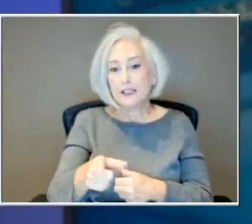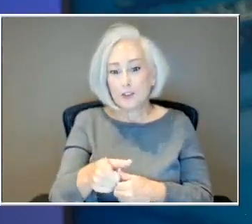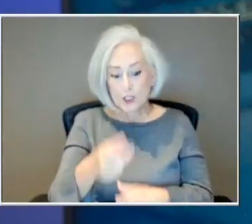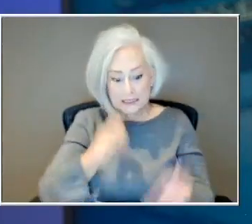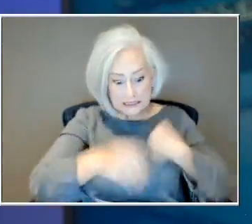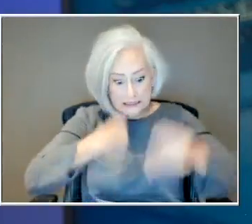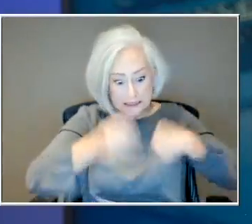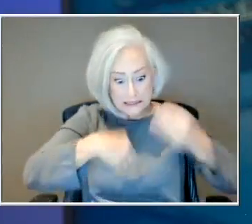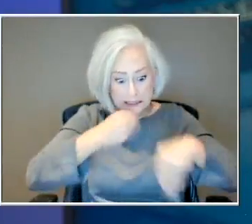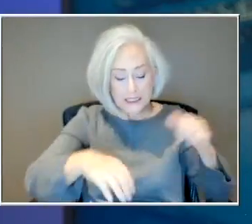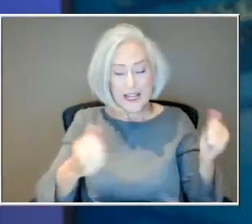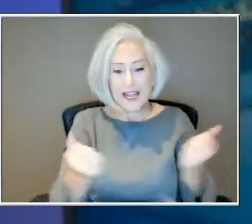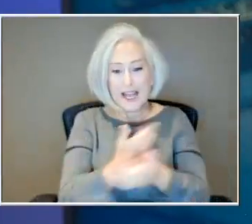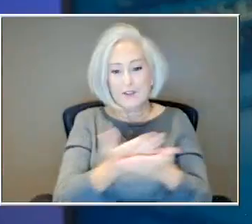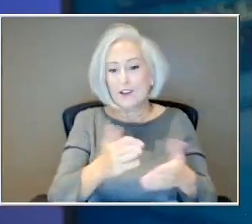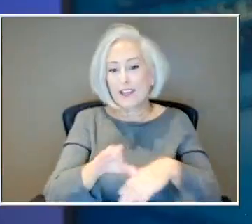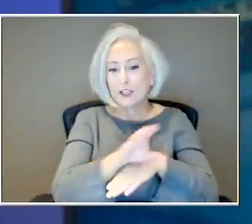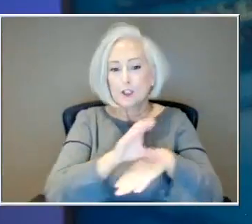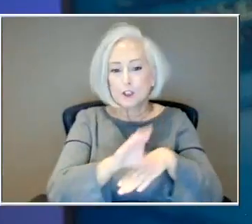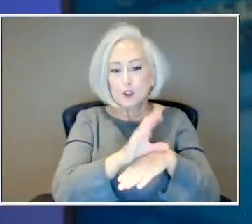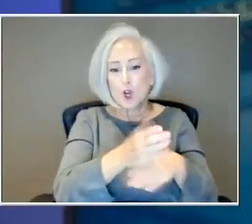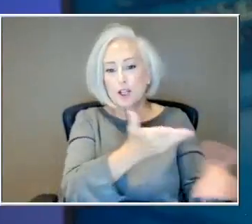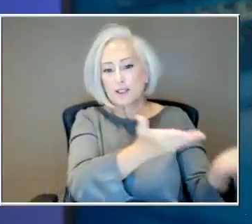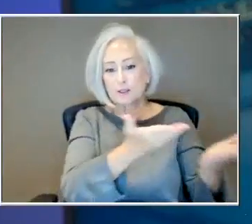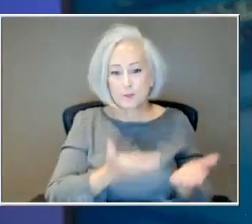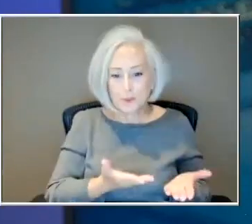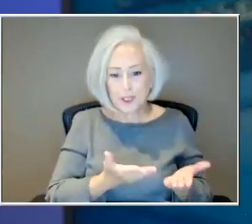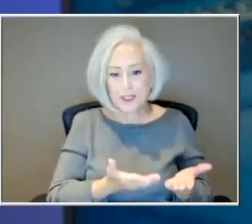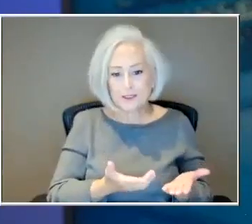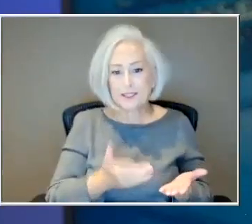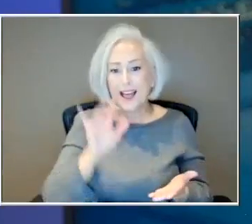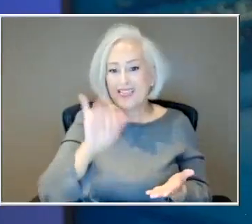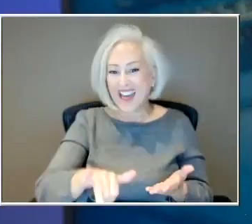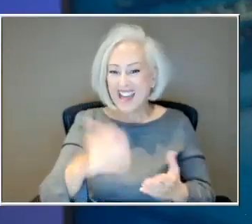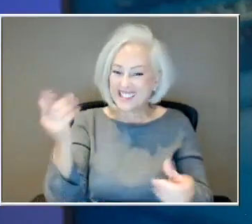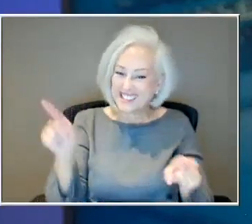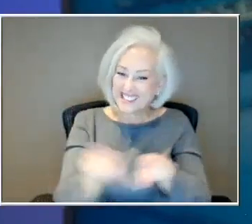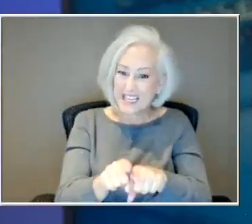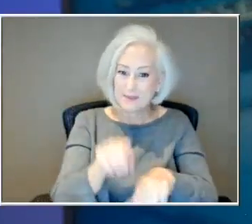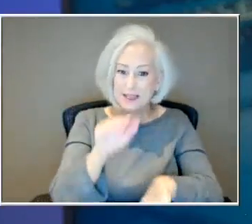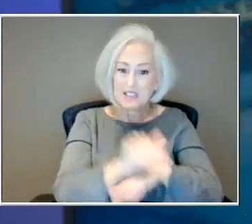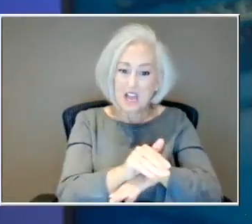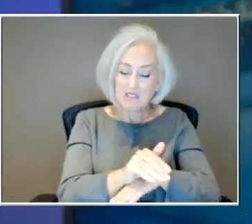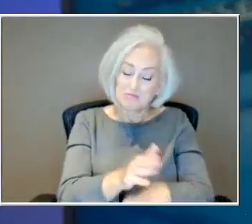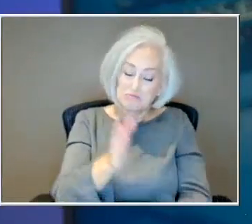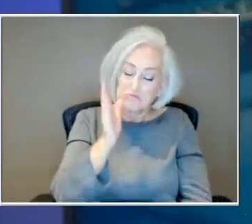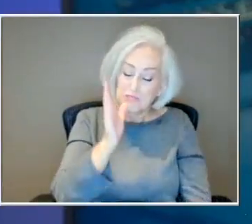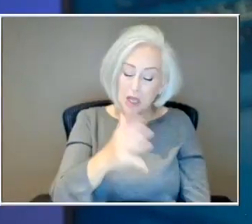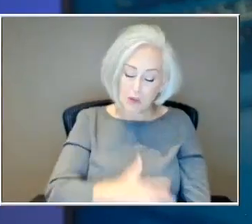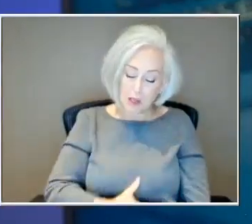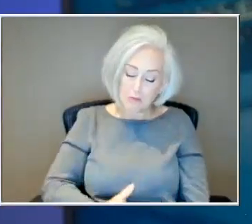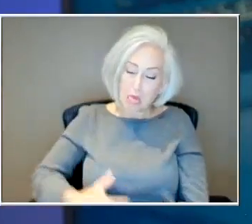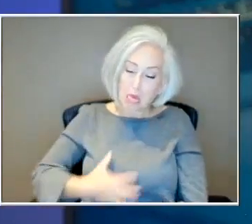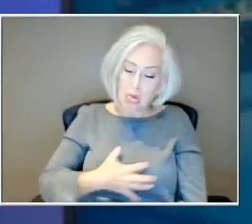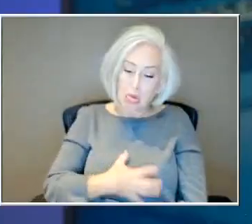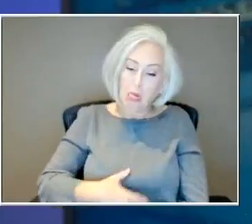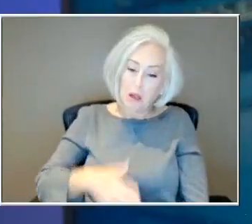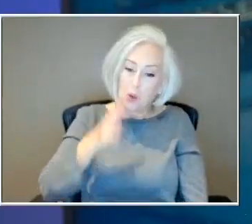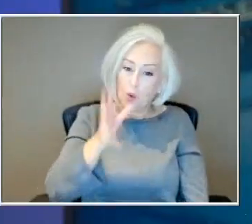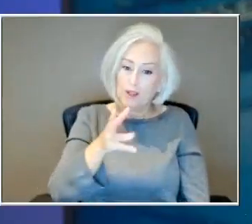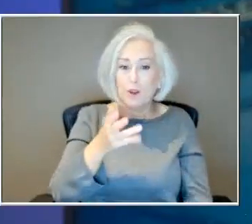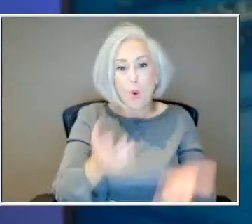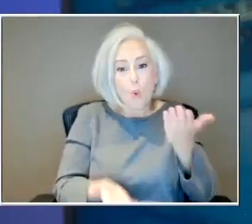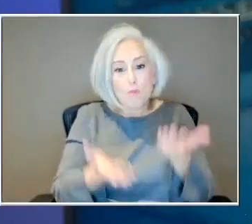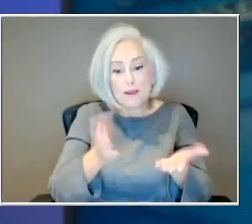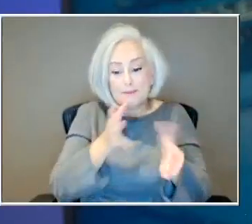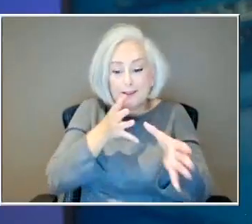your kid brings home, or your kid does that night, I would expect that they're going to have an upset stomach and maybe throw up. But the reality is